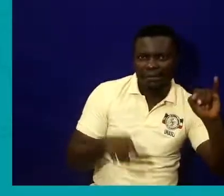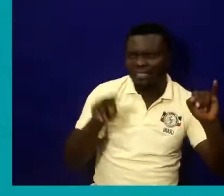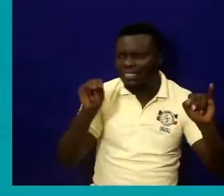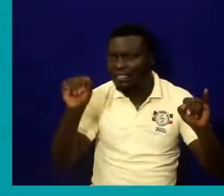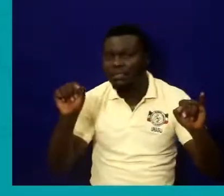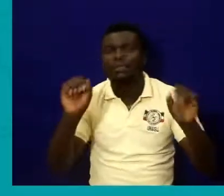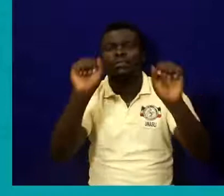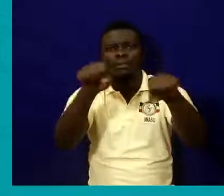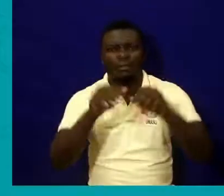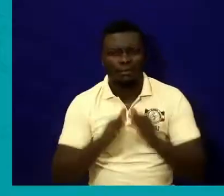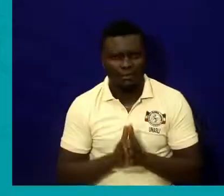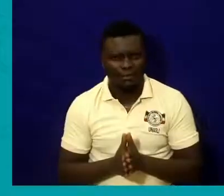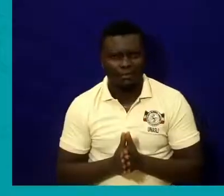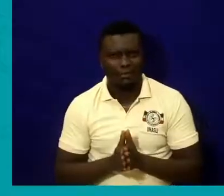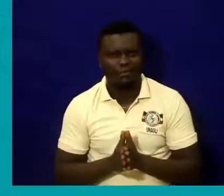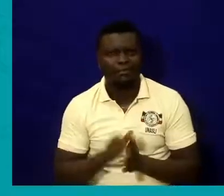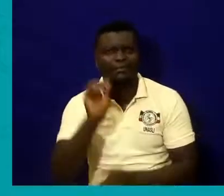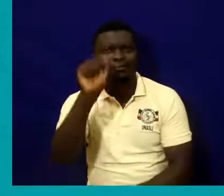Yes.